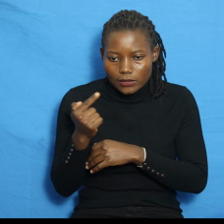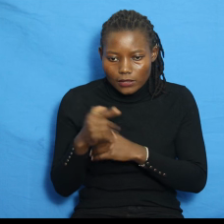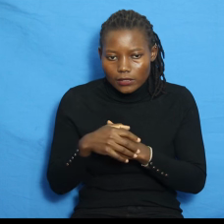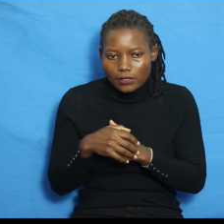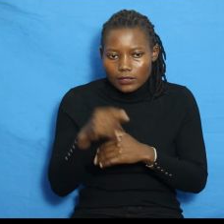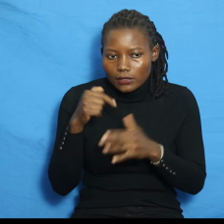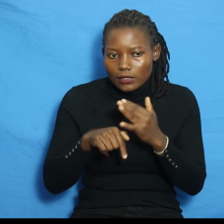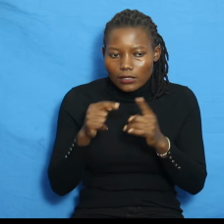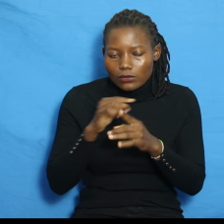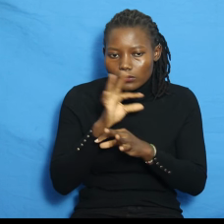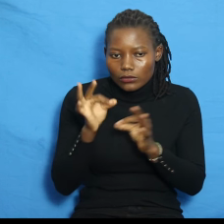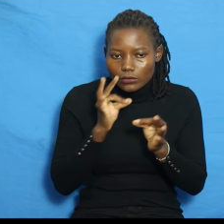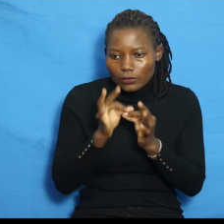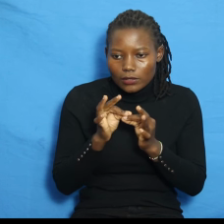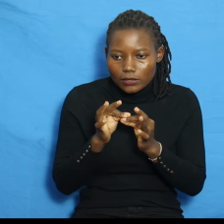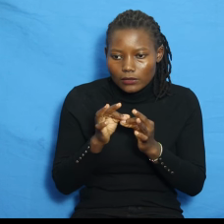to specifics.